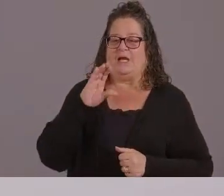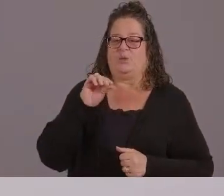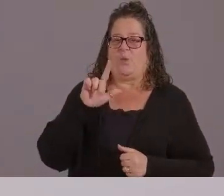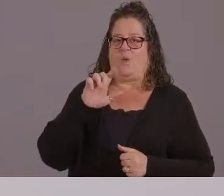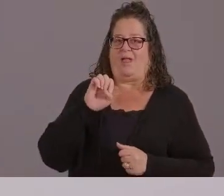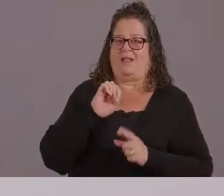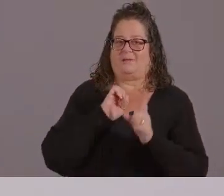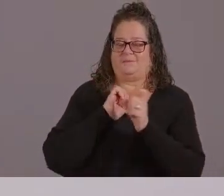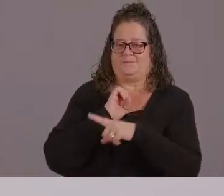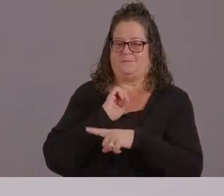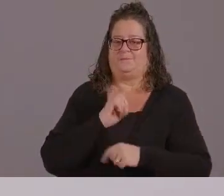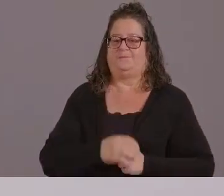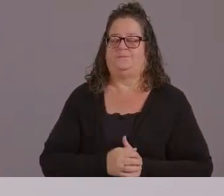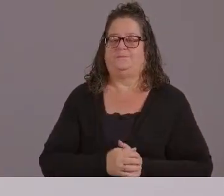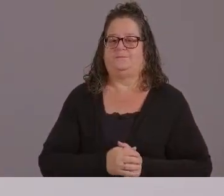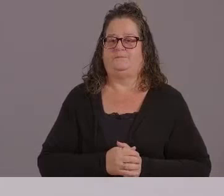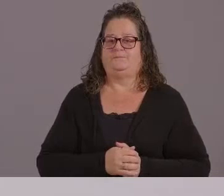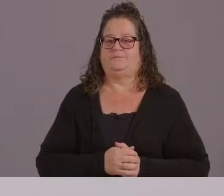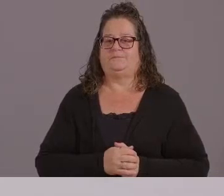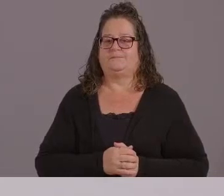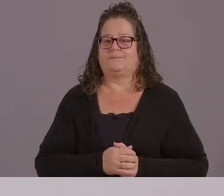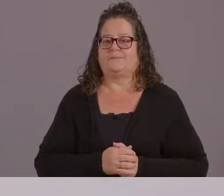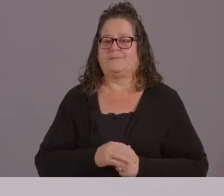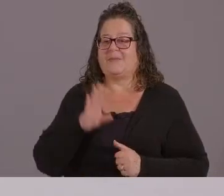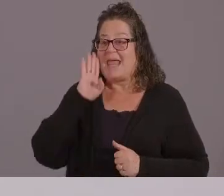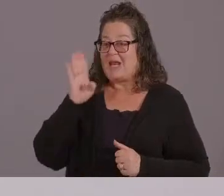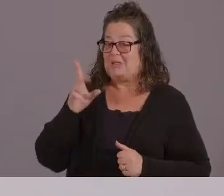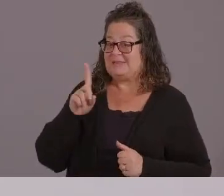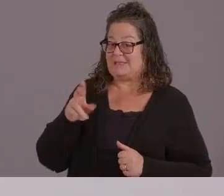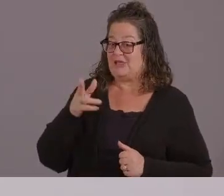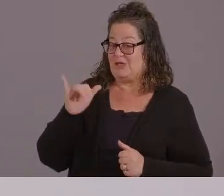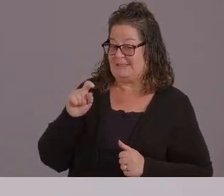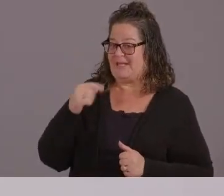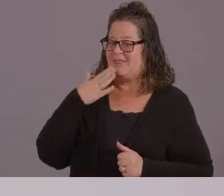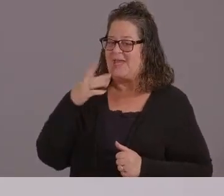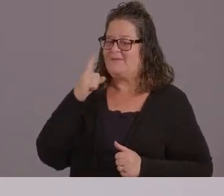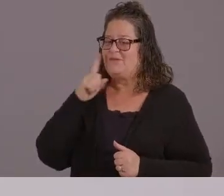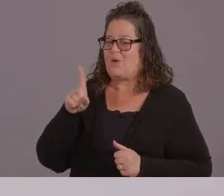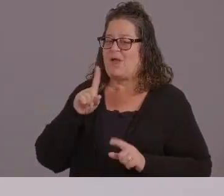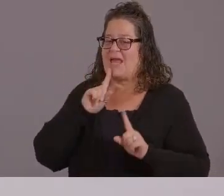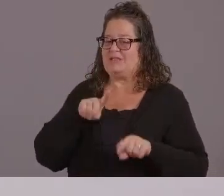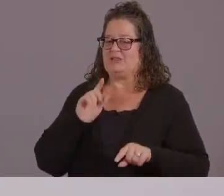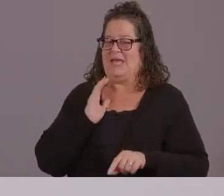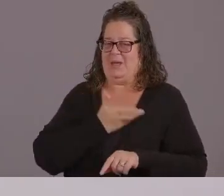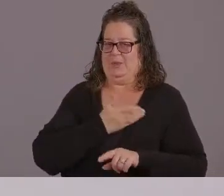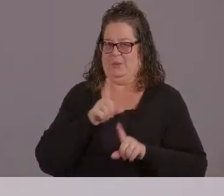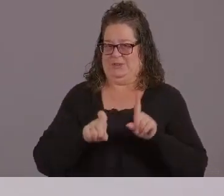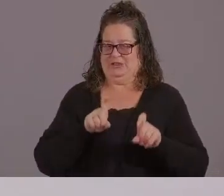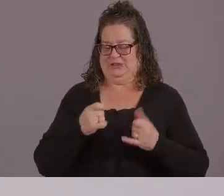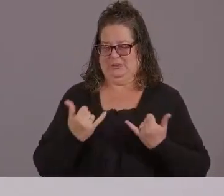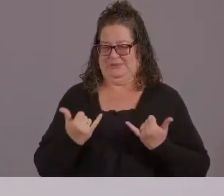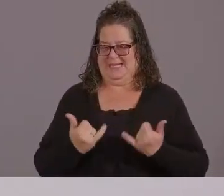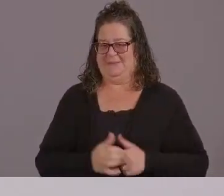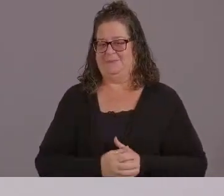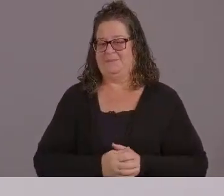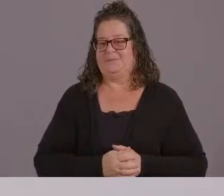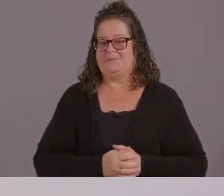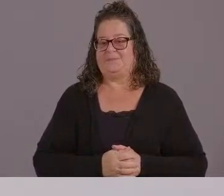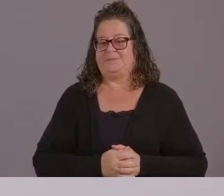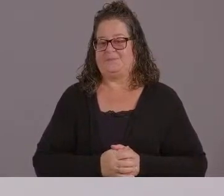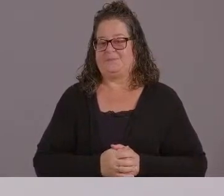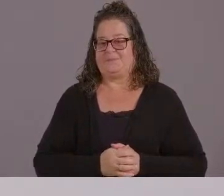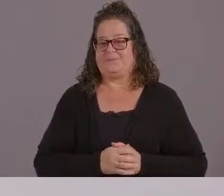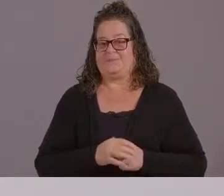Hi. Hi, Dr. Chris. Thank you so much for answering our questions today. Regarding the FEMA pod, does